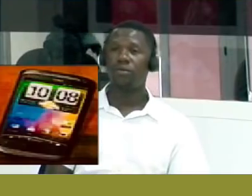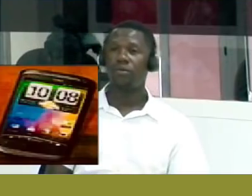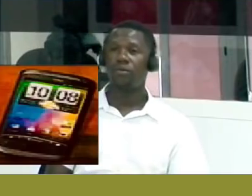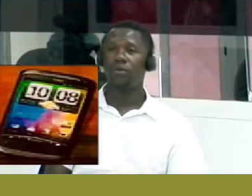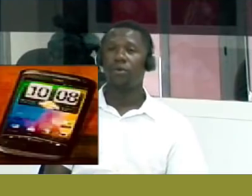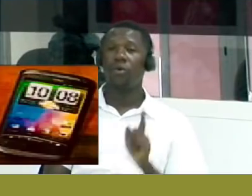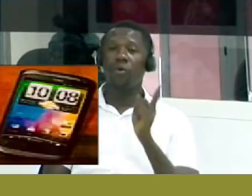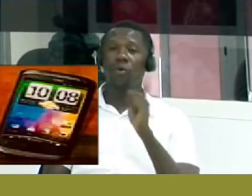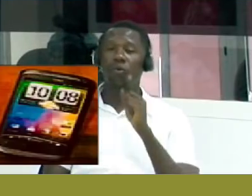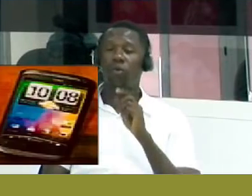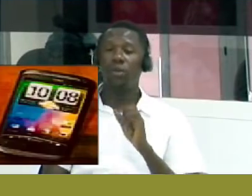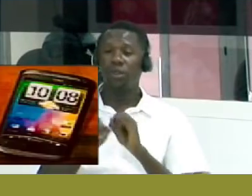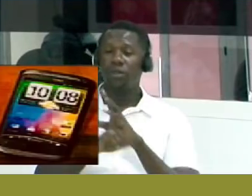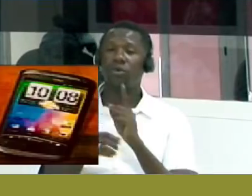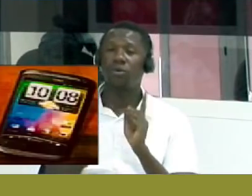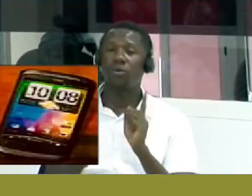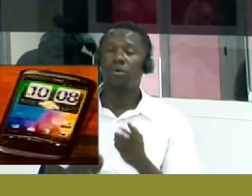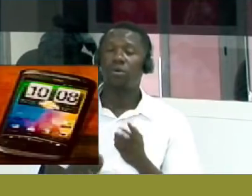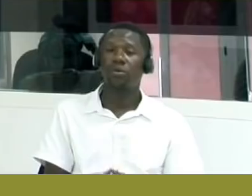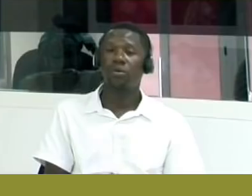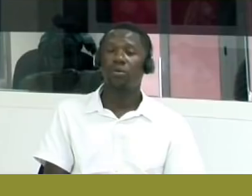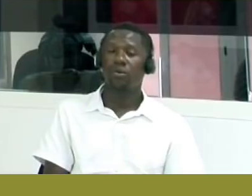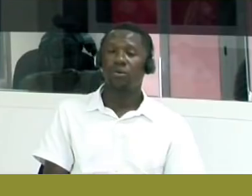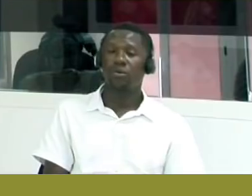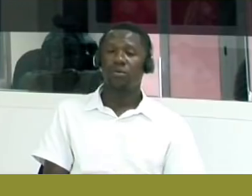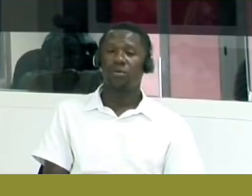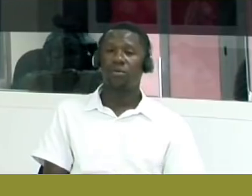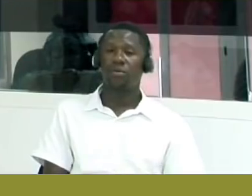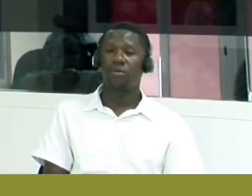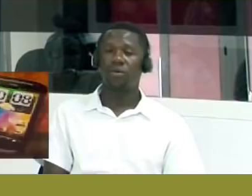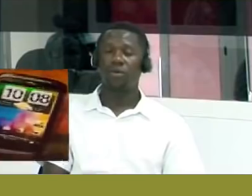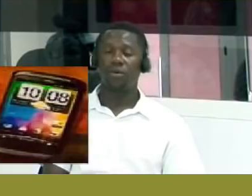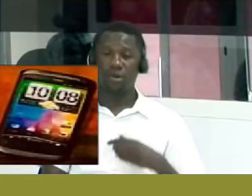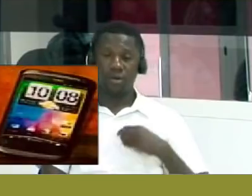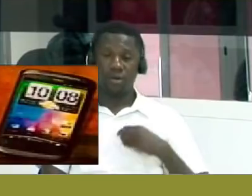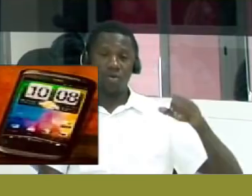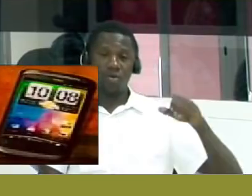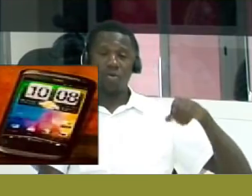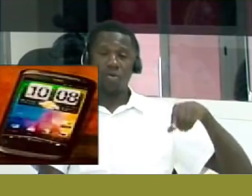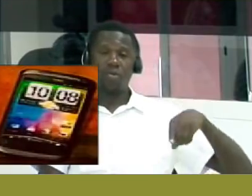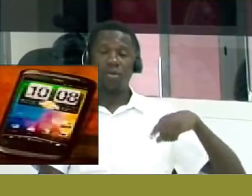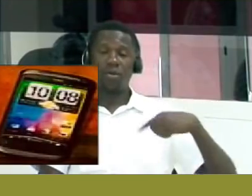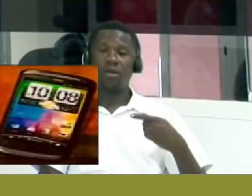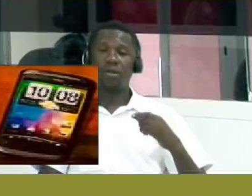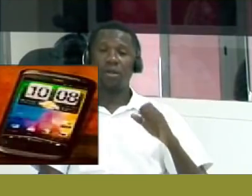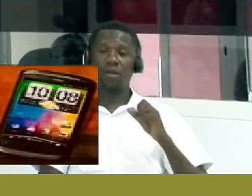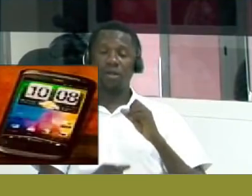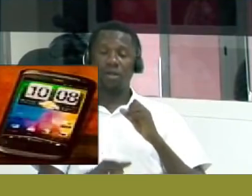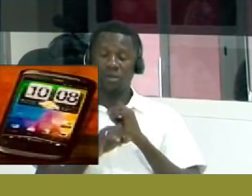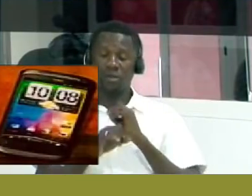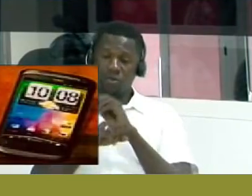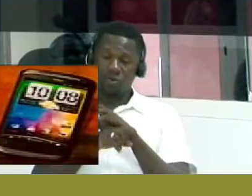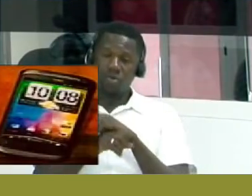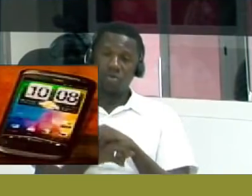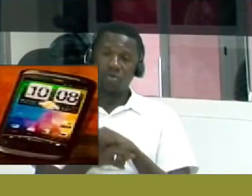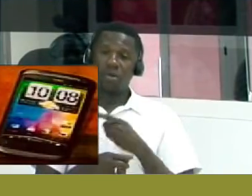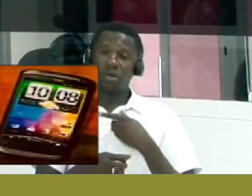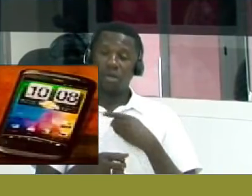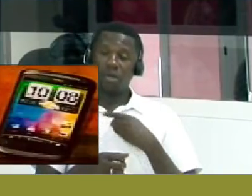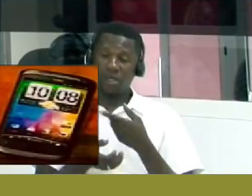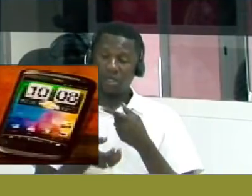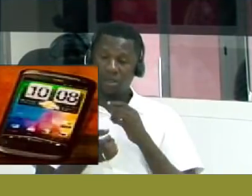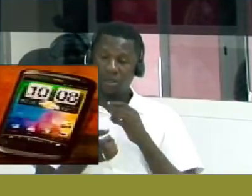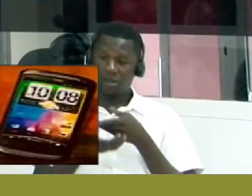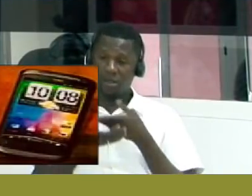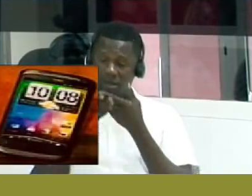What instruction? For them to, the operational instructions. Were any issued for that